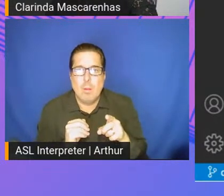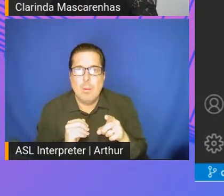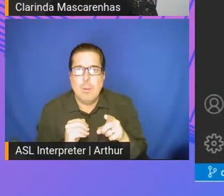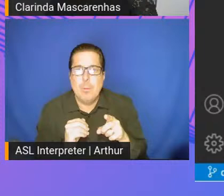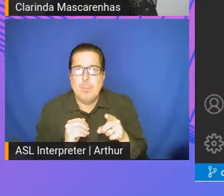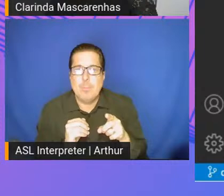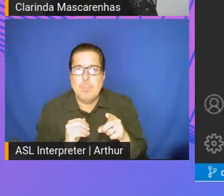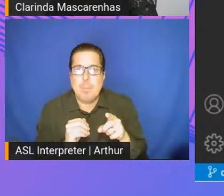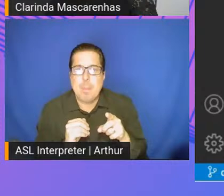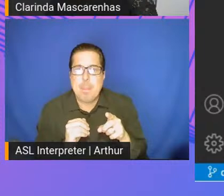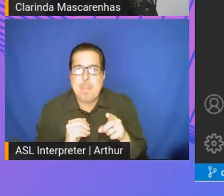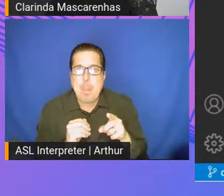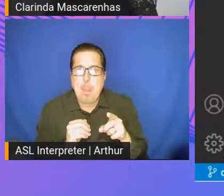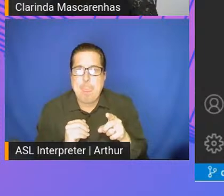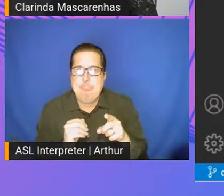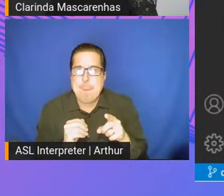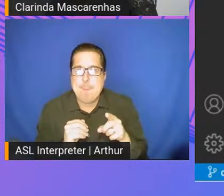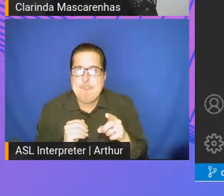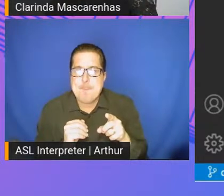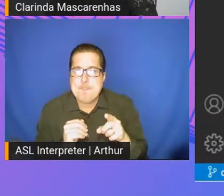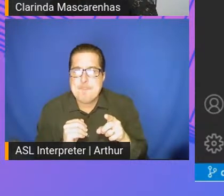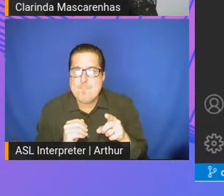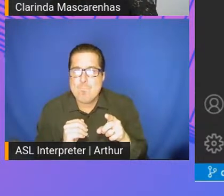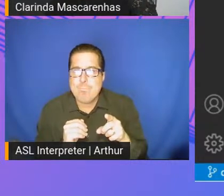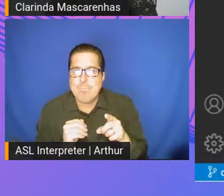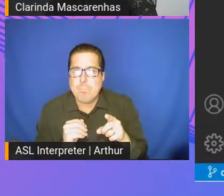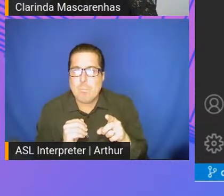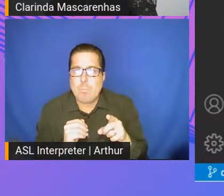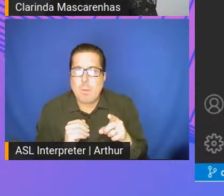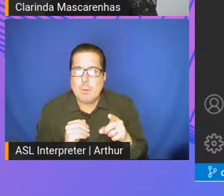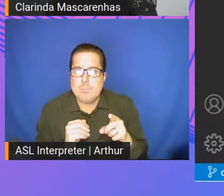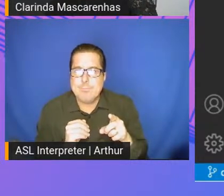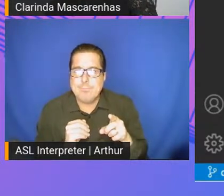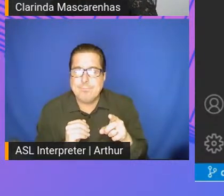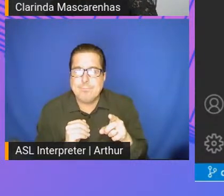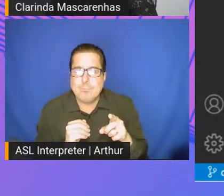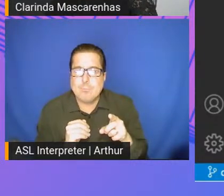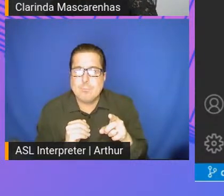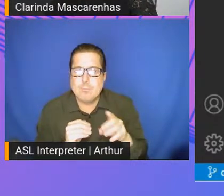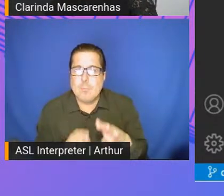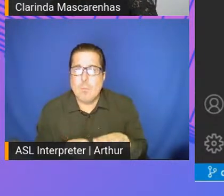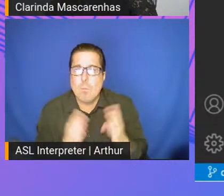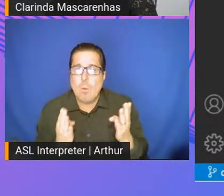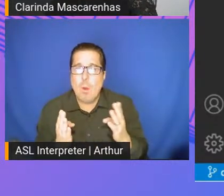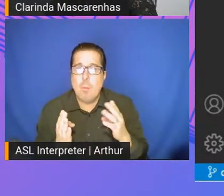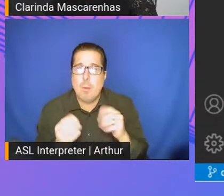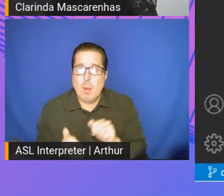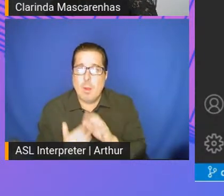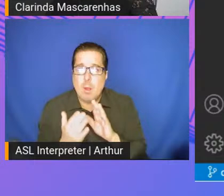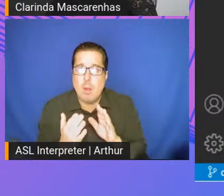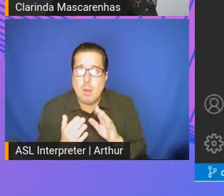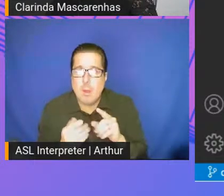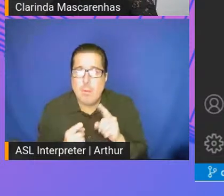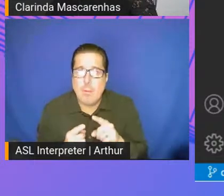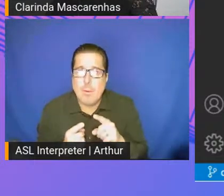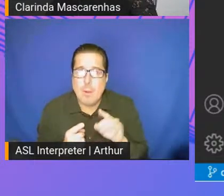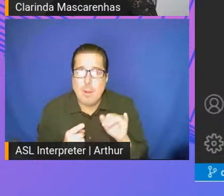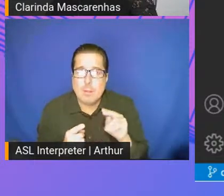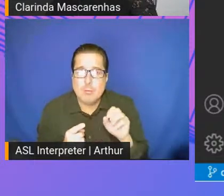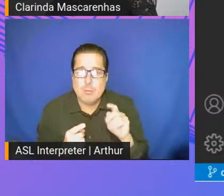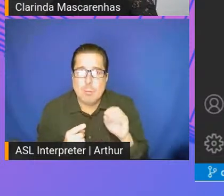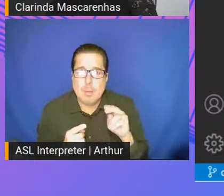So OpenTelemetry supports 2 approach instrumentations, the auto instrumentation and the manual